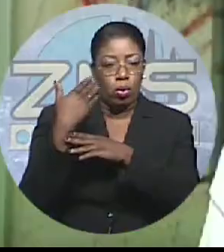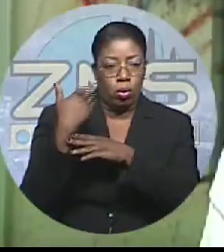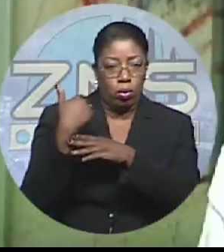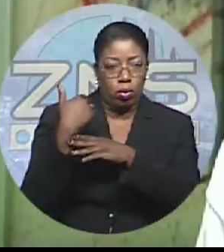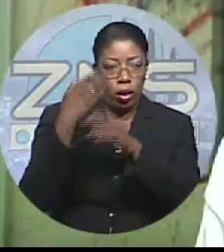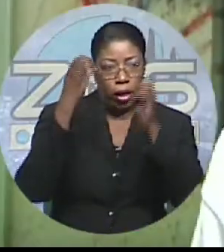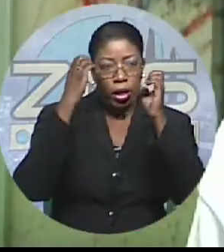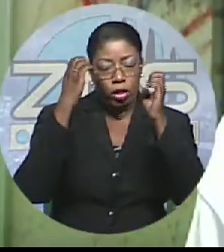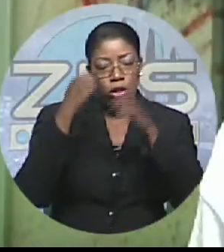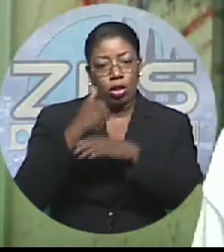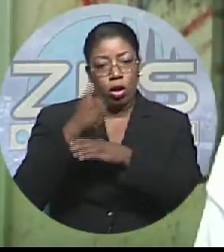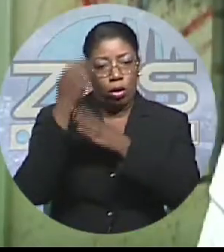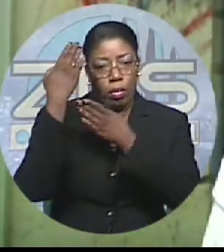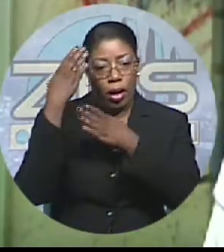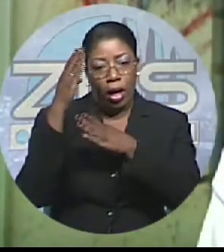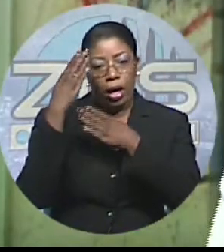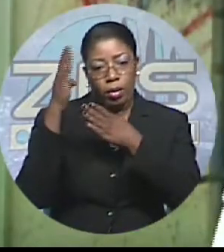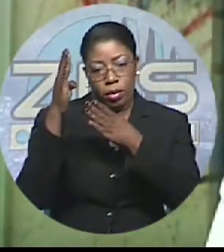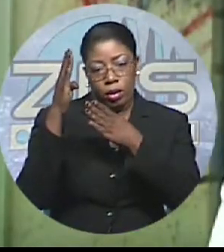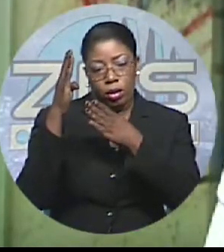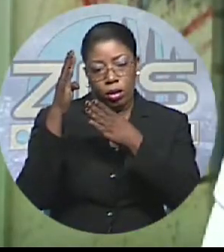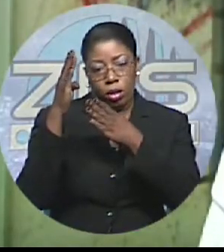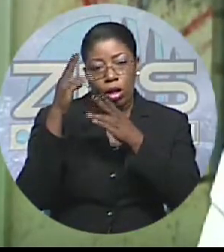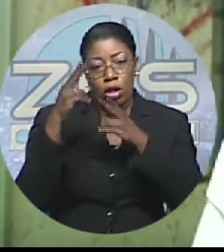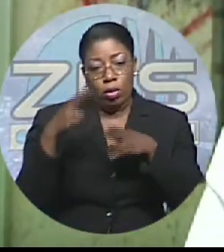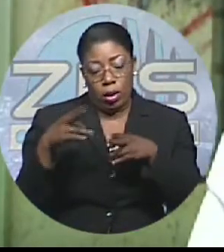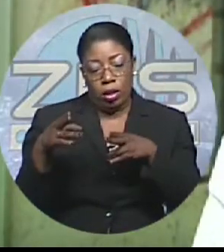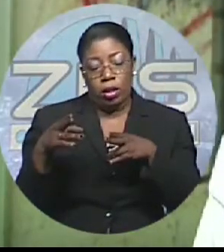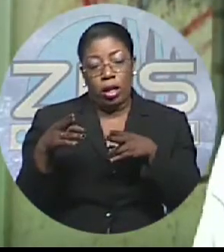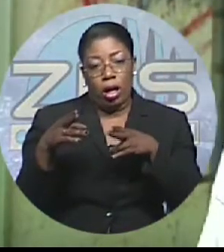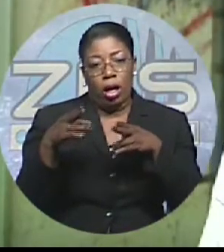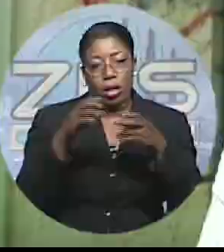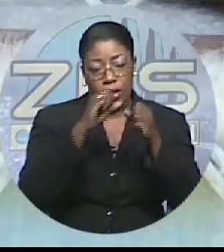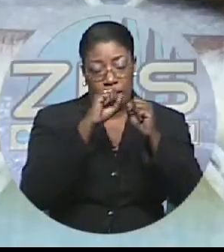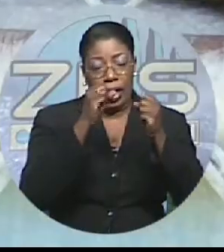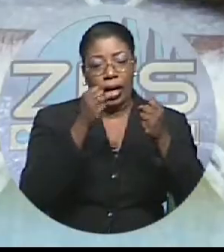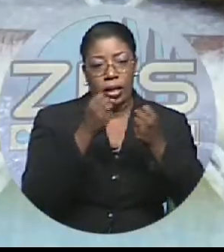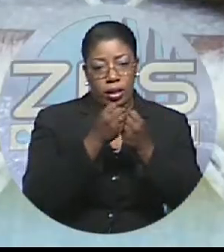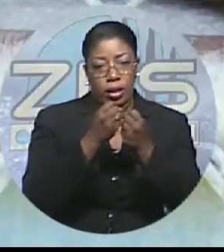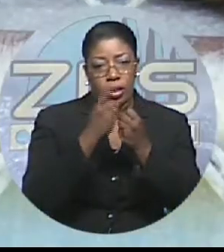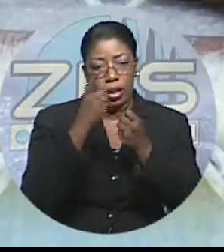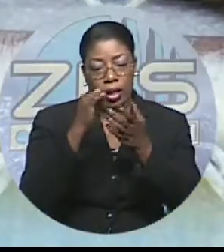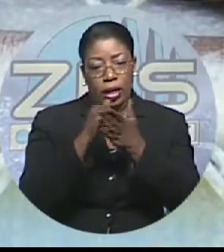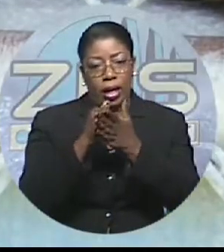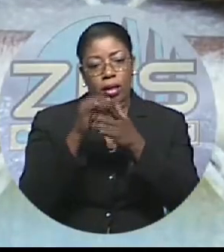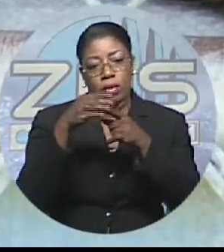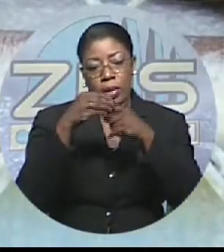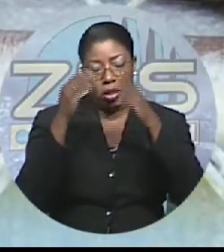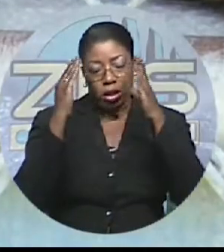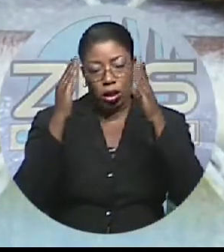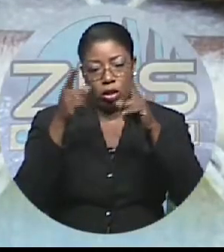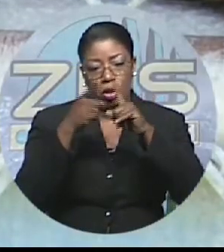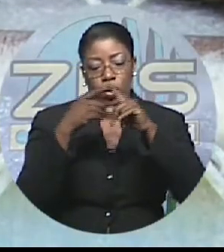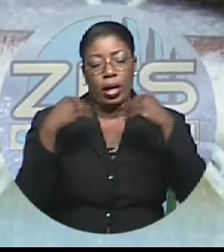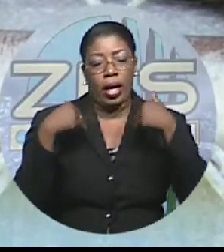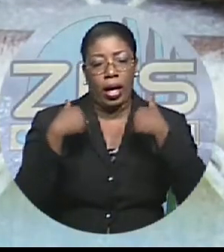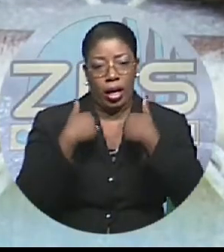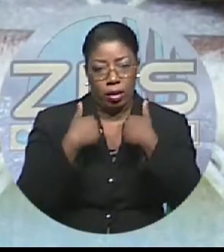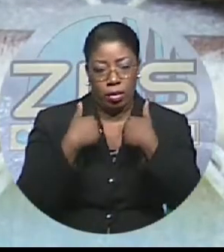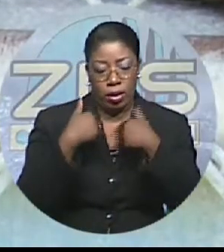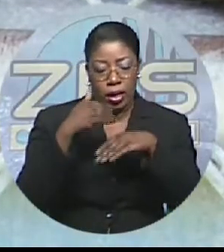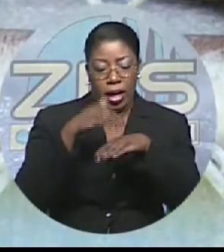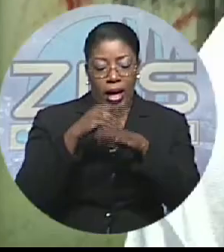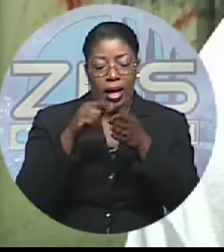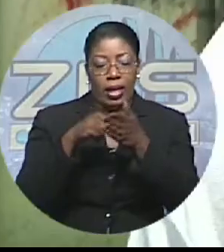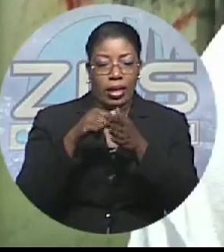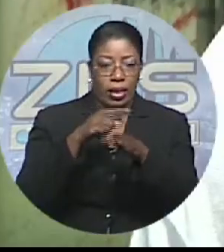education officer at the Bahamas Humane Society, Percy Grant, says pet owners need to pay special attention to their animals at this time